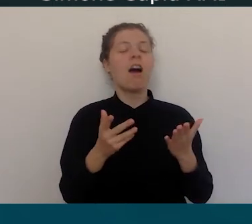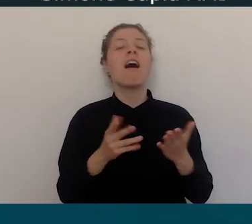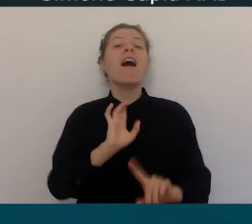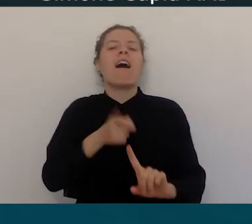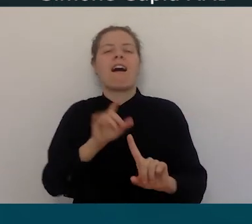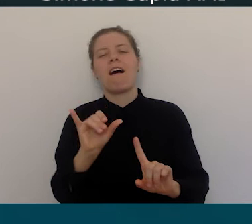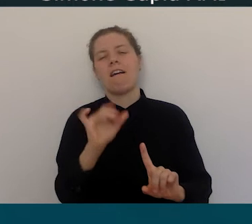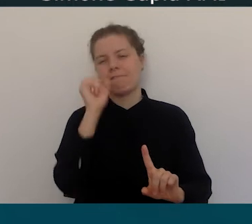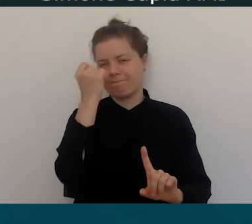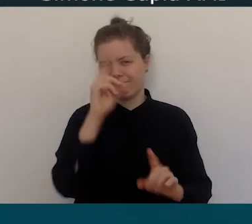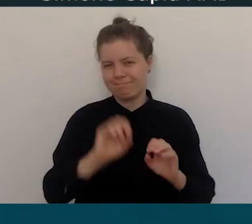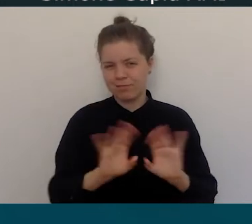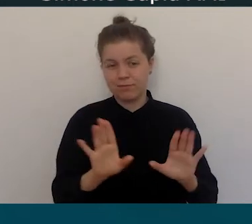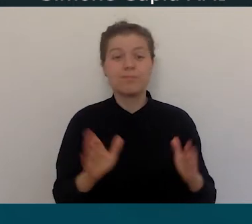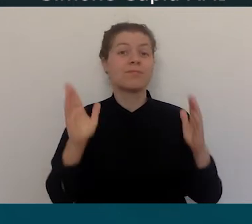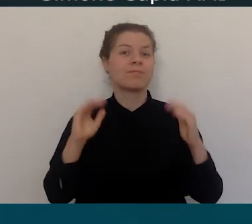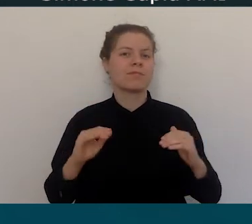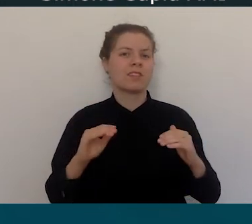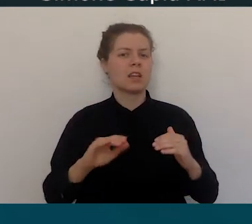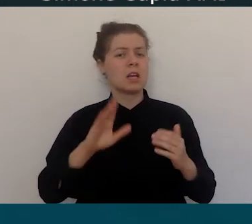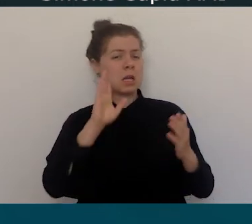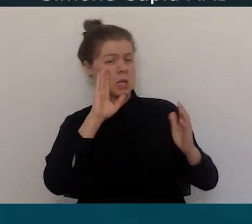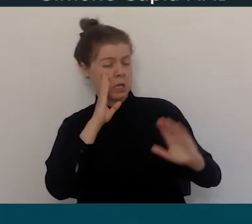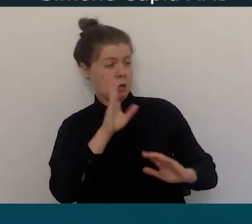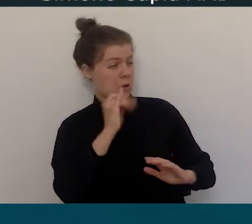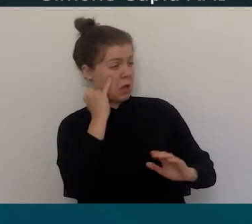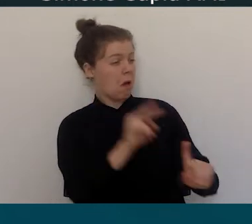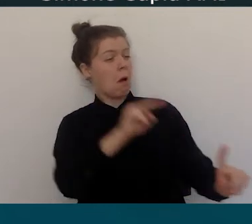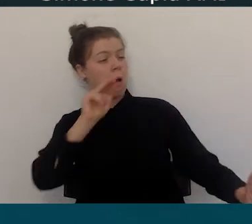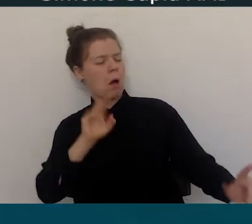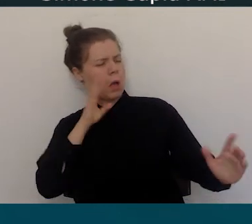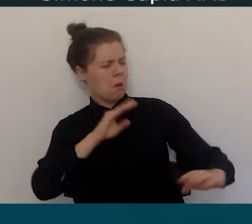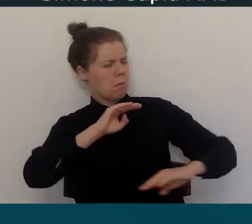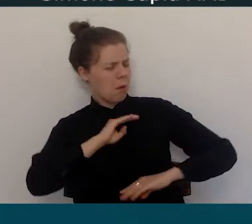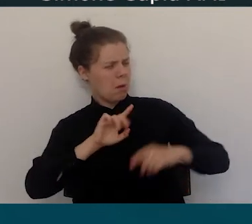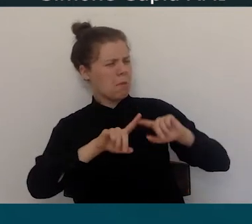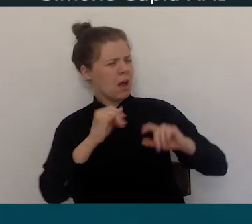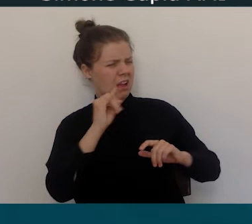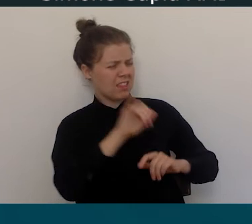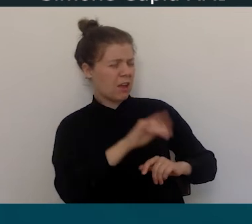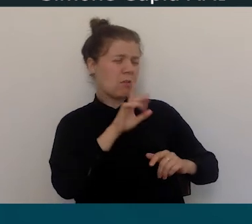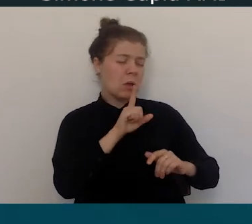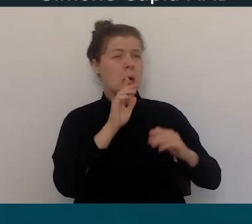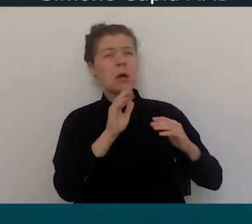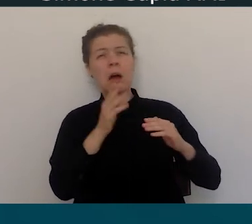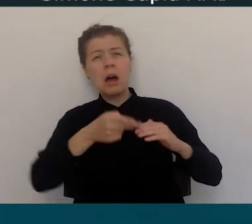It appears to be satisfactory from a good distance away, although greatly removed from all right.